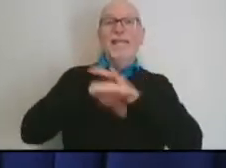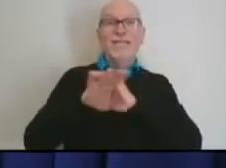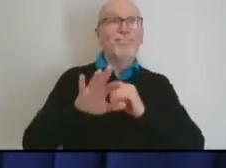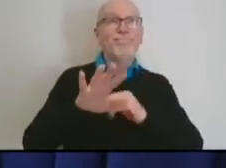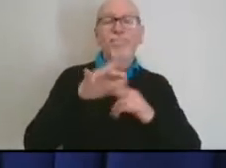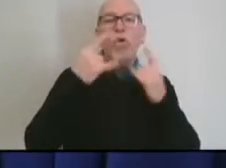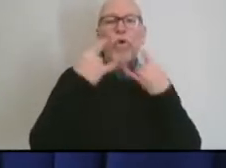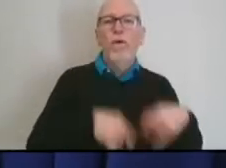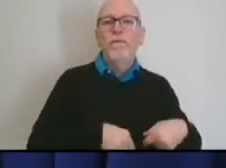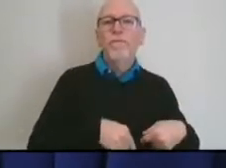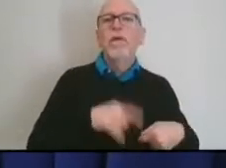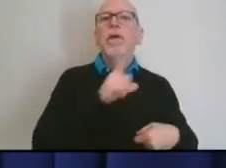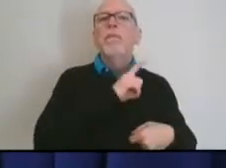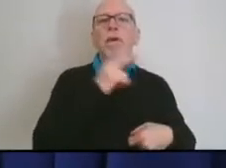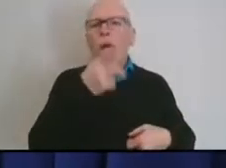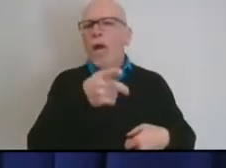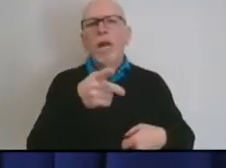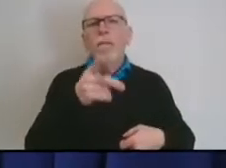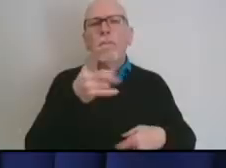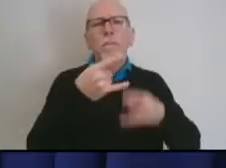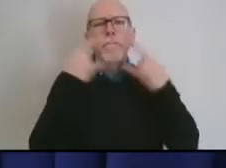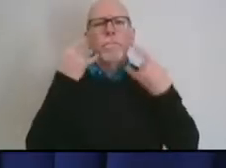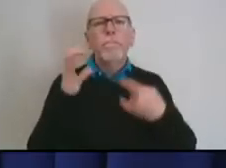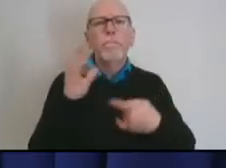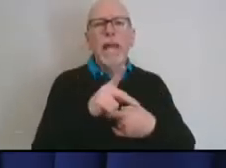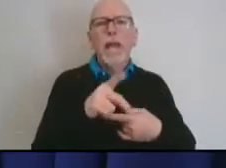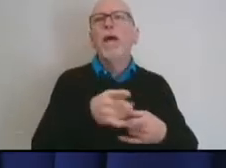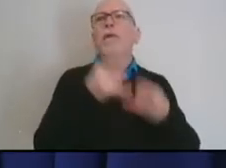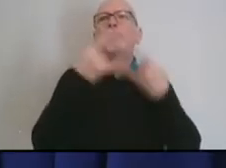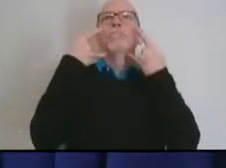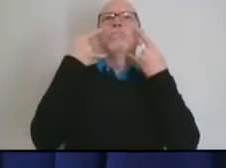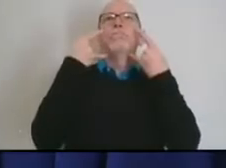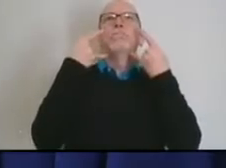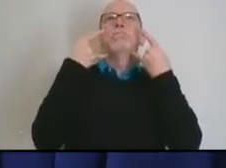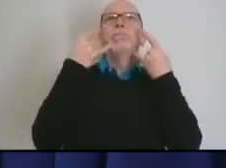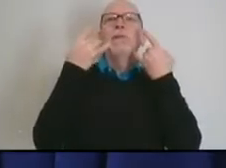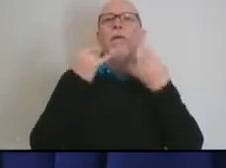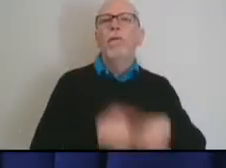they were asked to put them back on. So that's where the kind of hall monitor